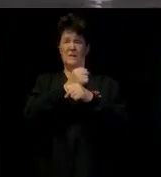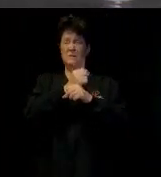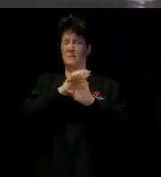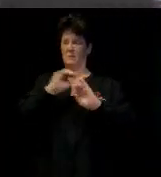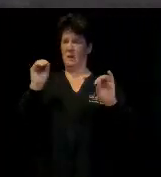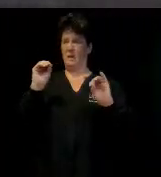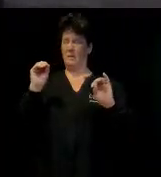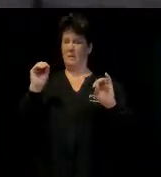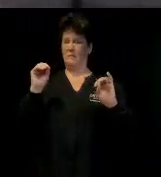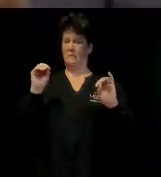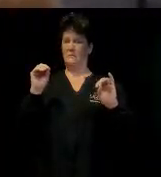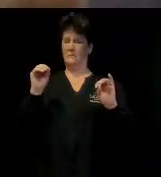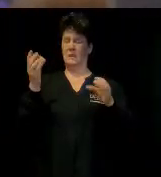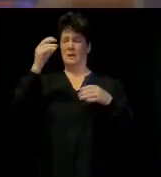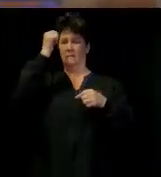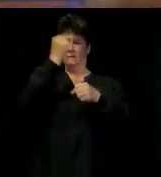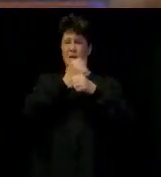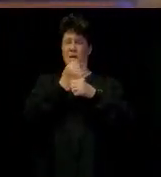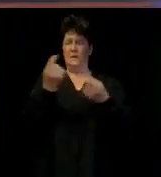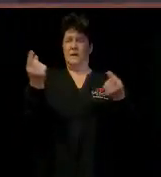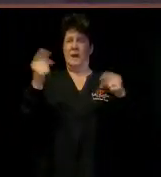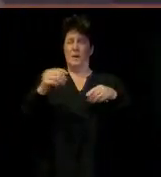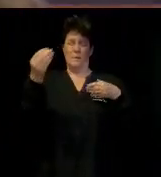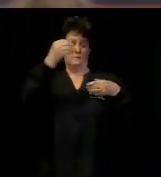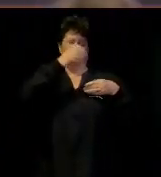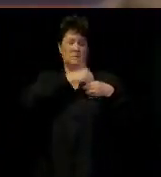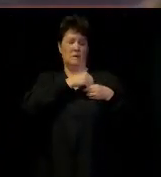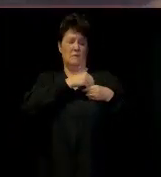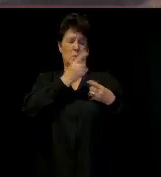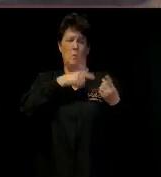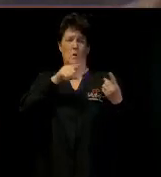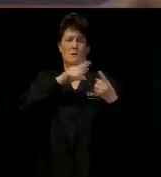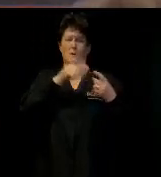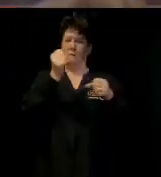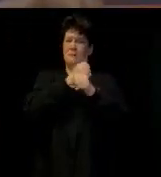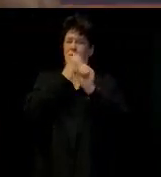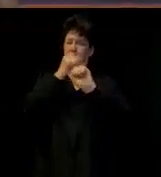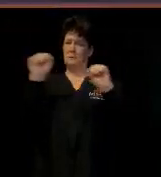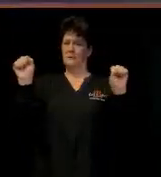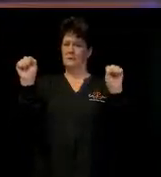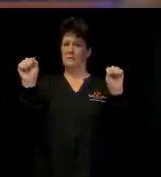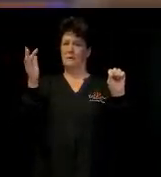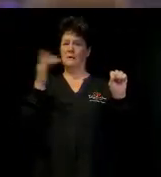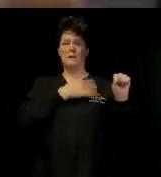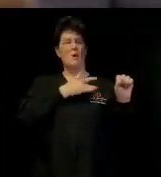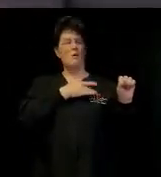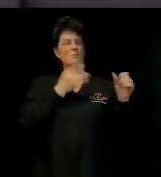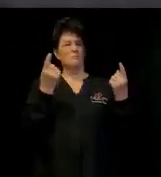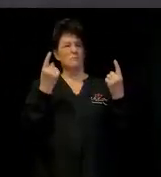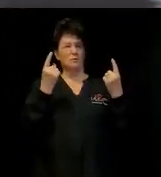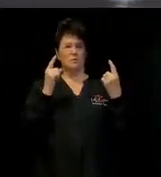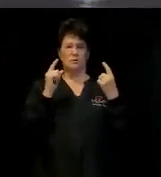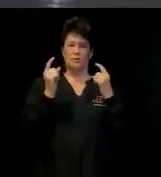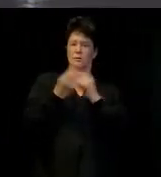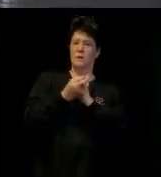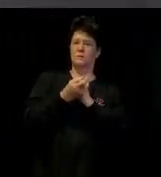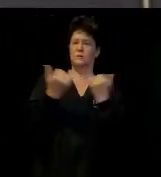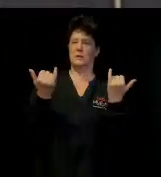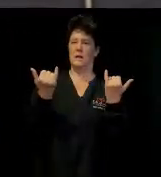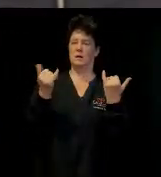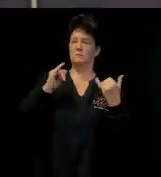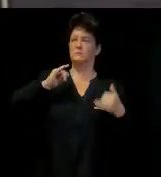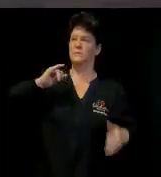Faith came on the inside of us the moment we got born again. And now all of a sudden we begin to have the heart of God. Because see, the thing is, how